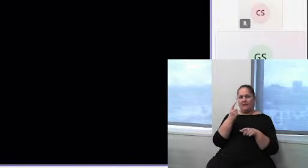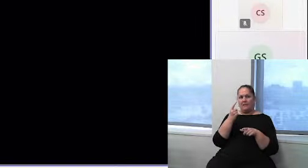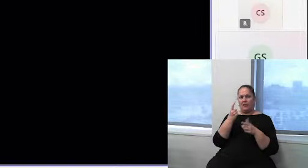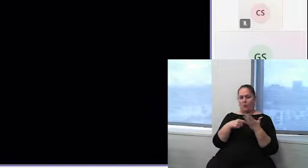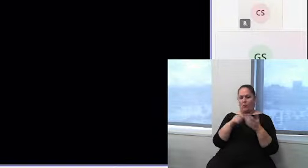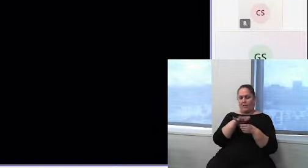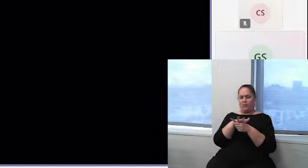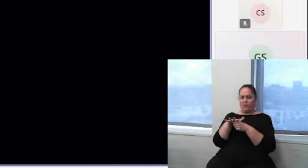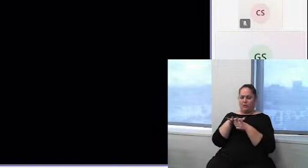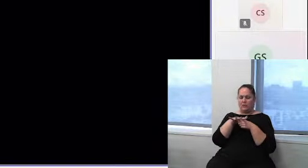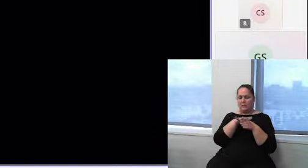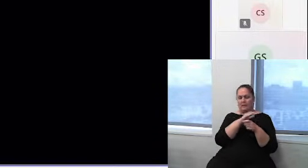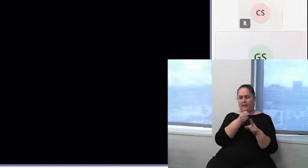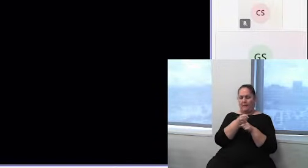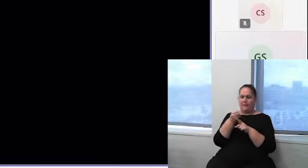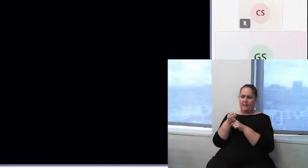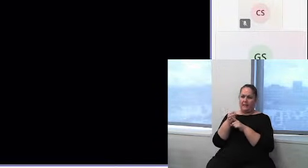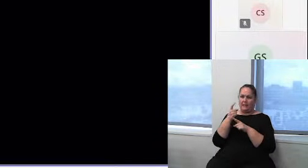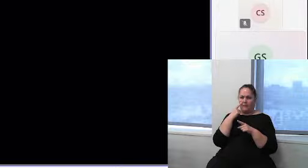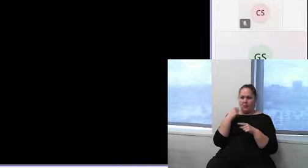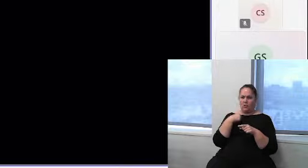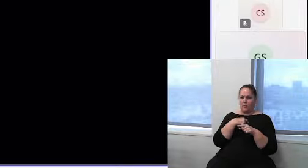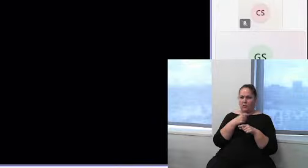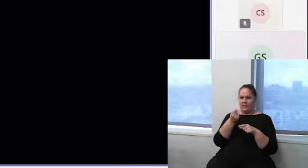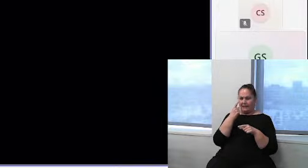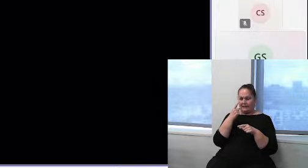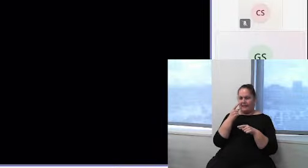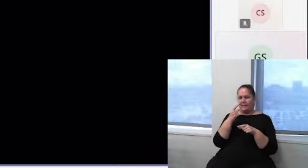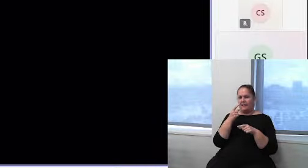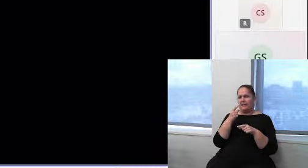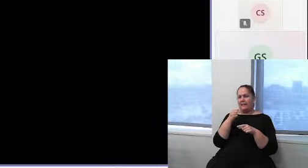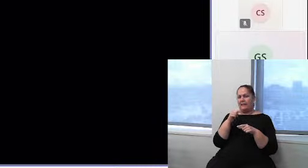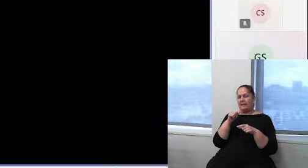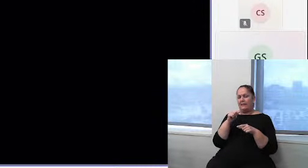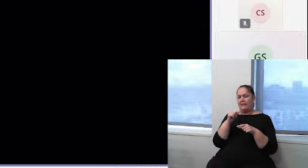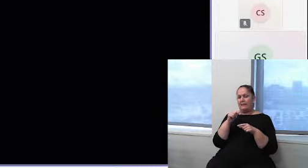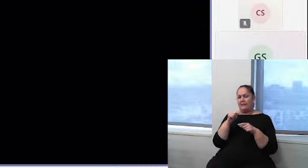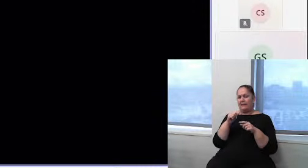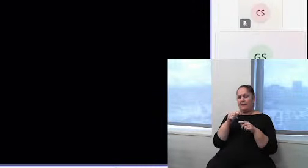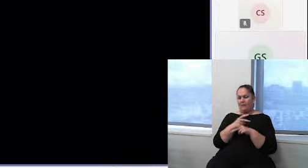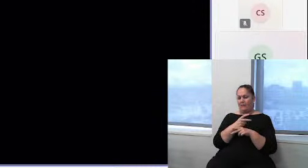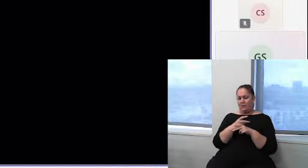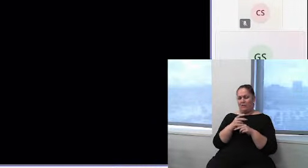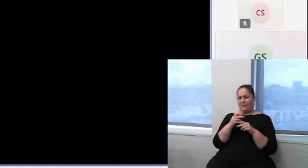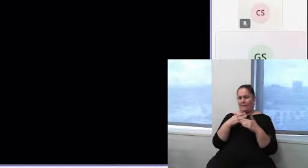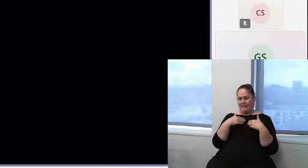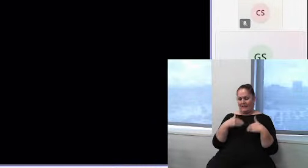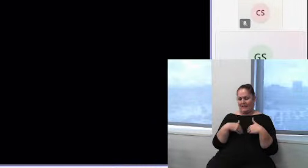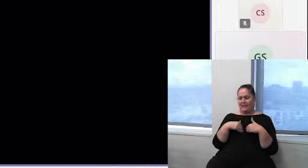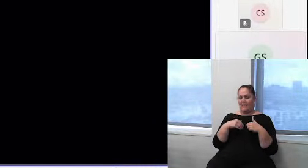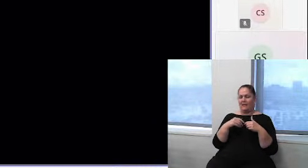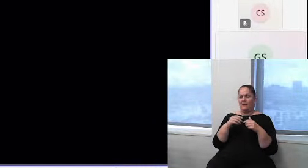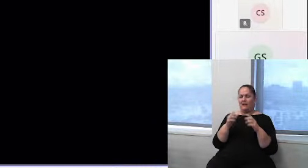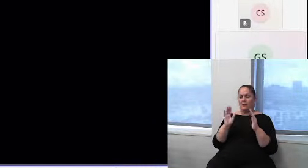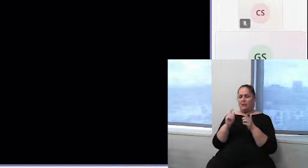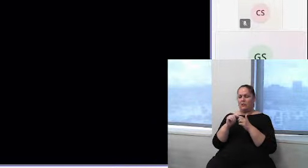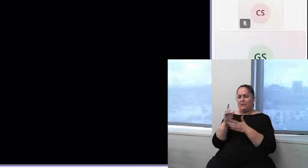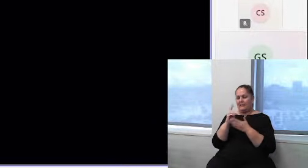understand what regions are being impacted, because we understand the assets configuration, physical versus the